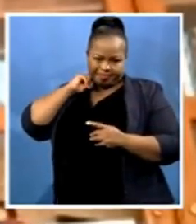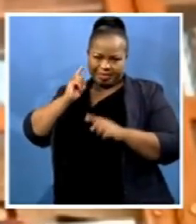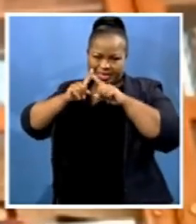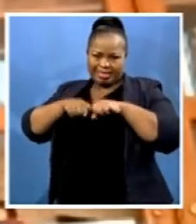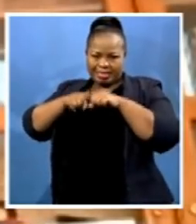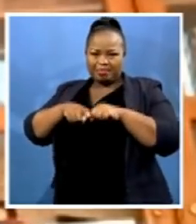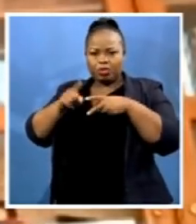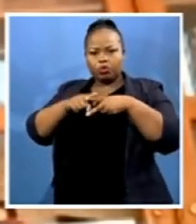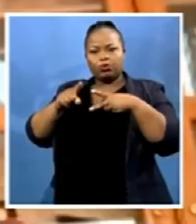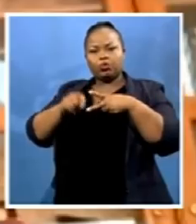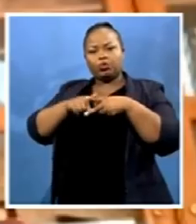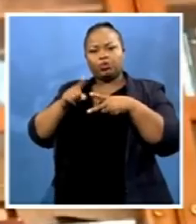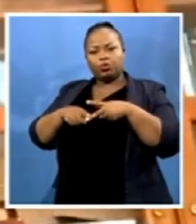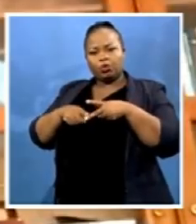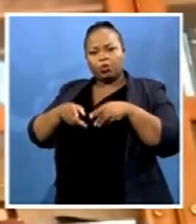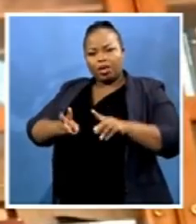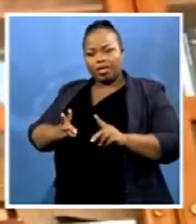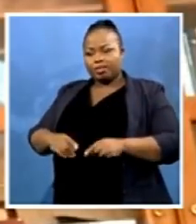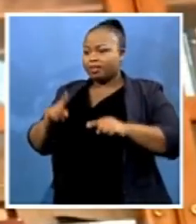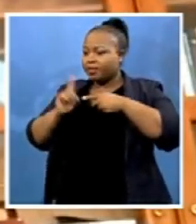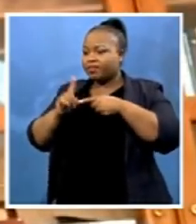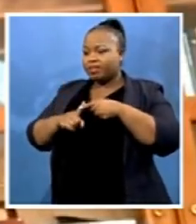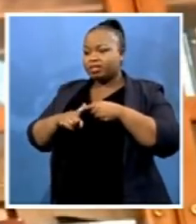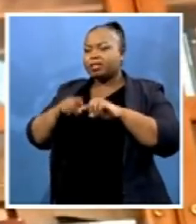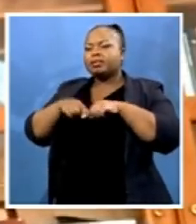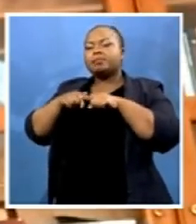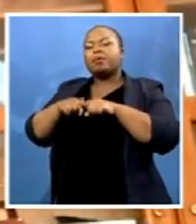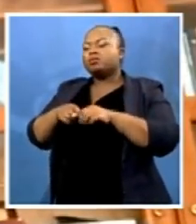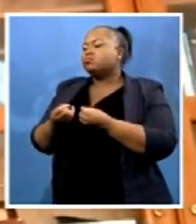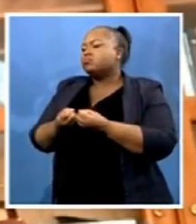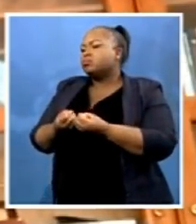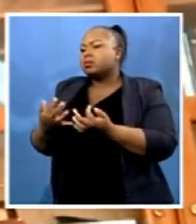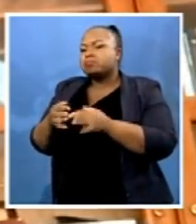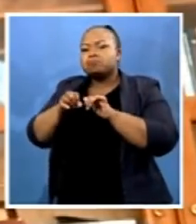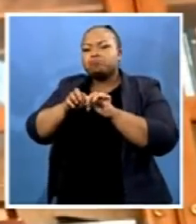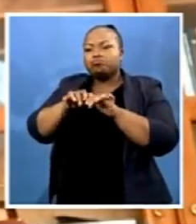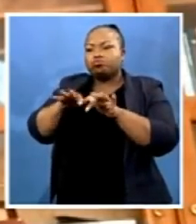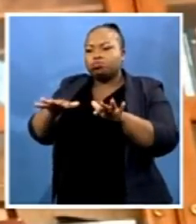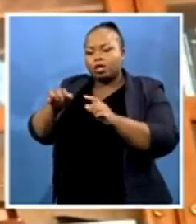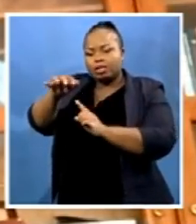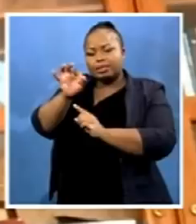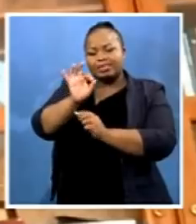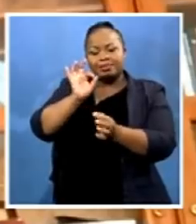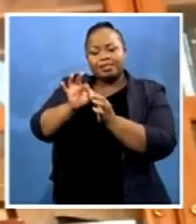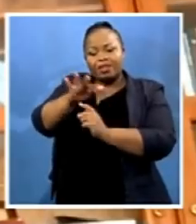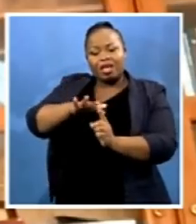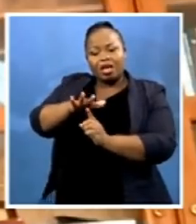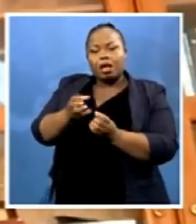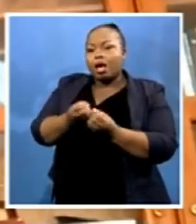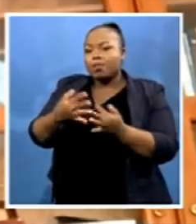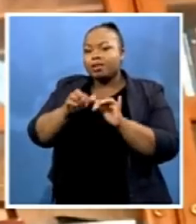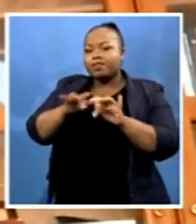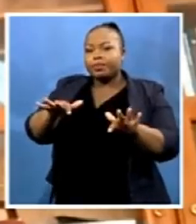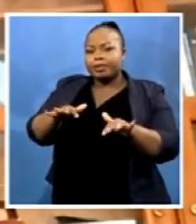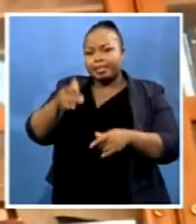of transmission of the virus in that particular area. The second one is the readiness of the health services